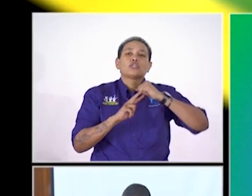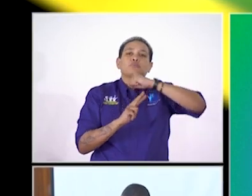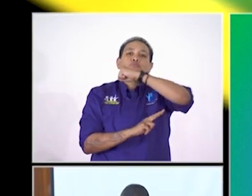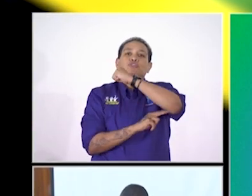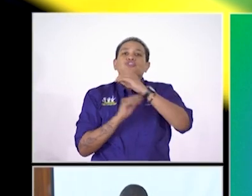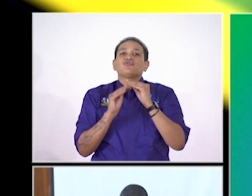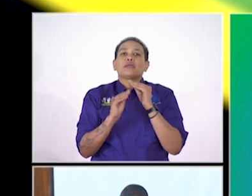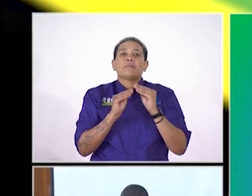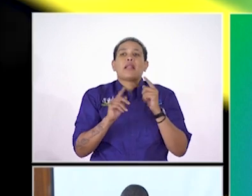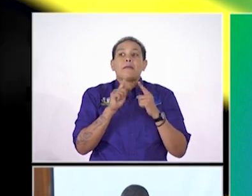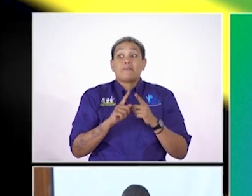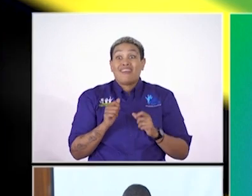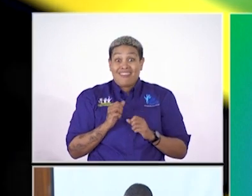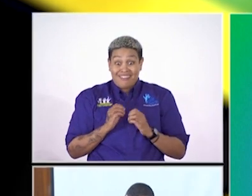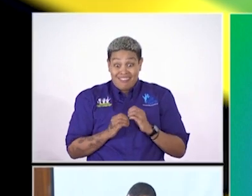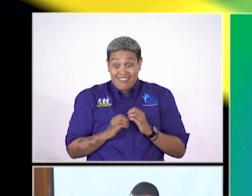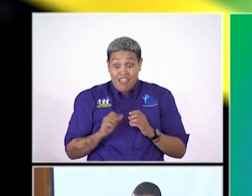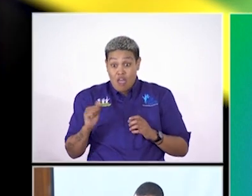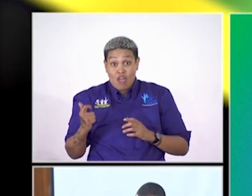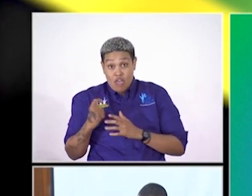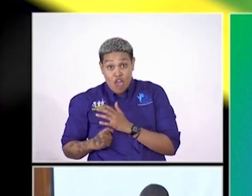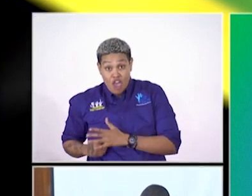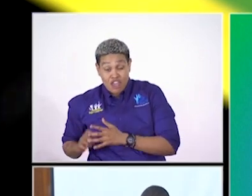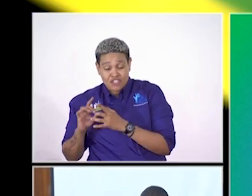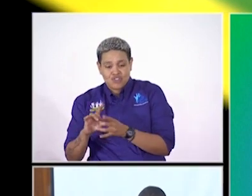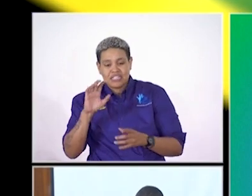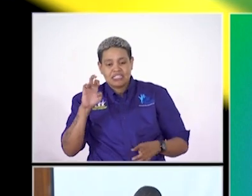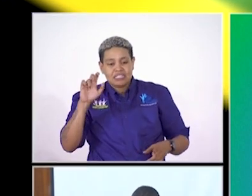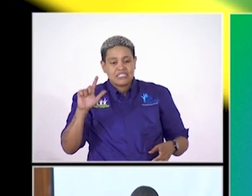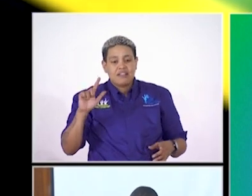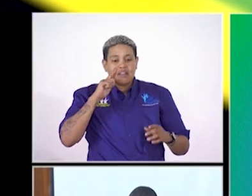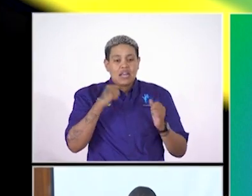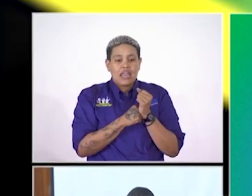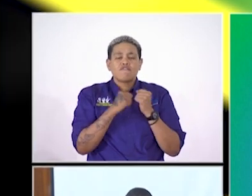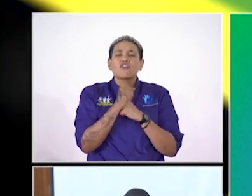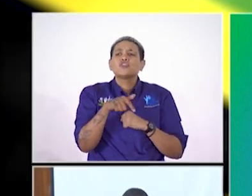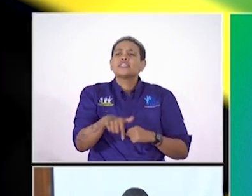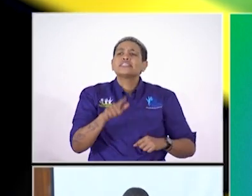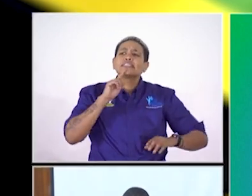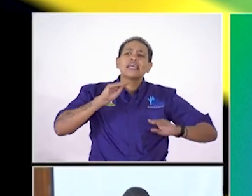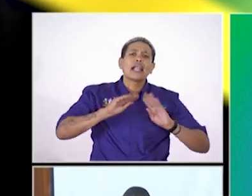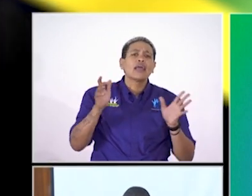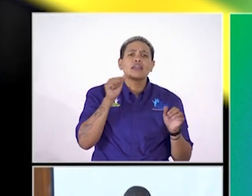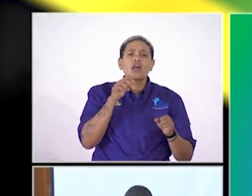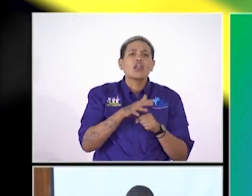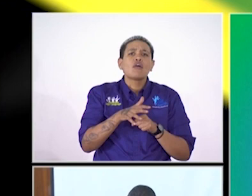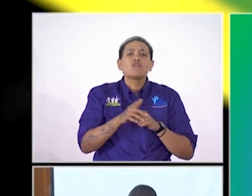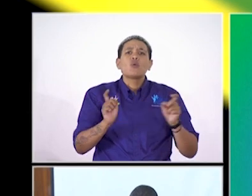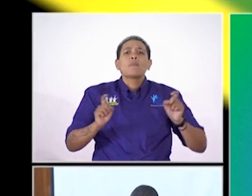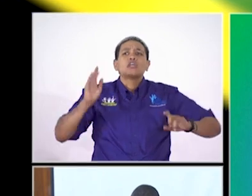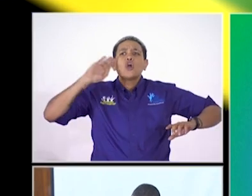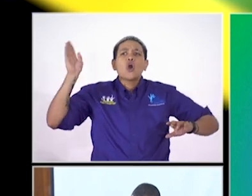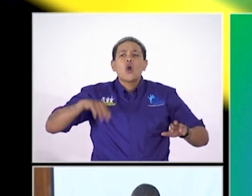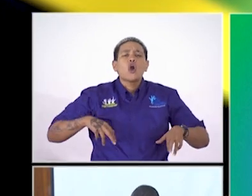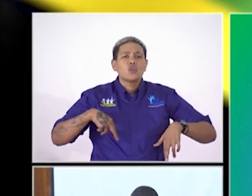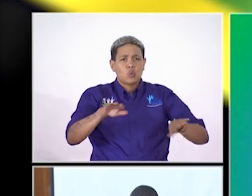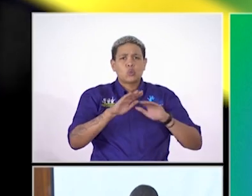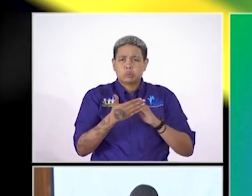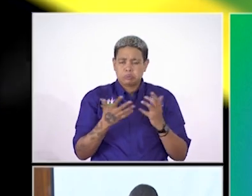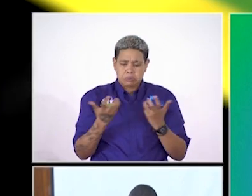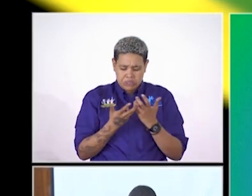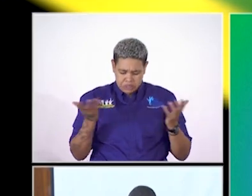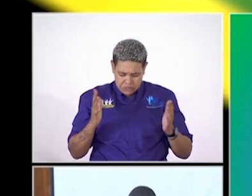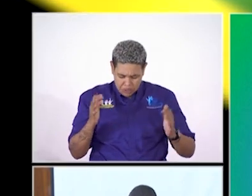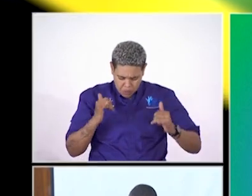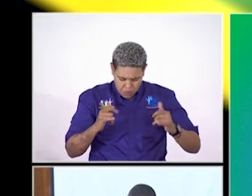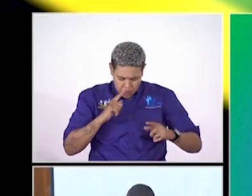repairs and maintenance and other costs dealing with civil infrastructure. This is clearly not enough to deal with all the roads in Jamaica